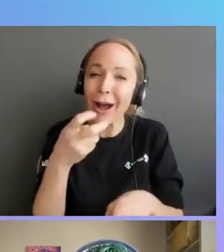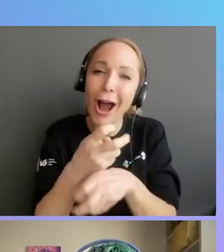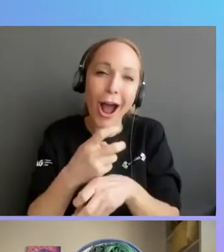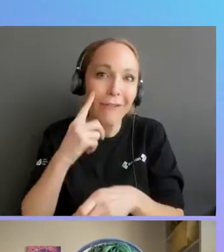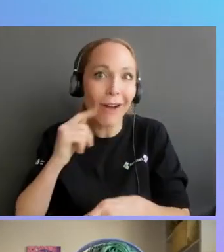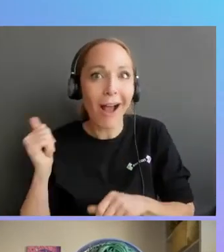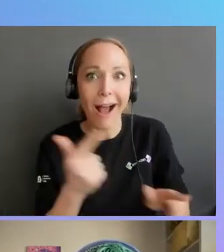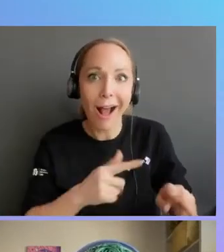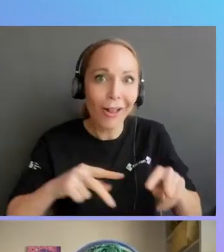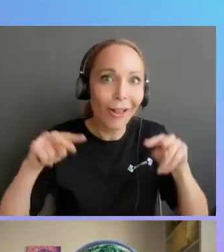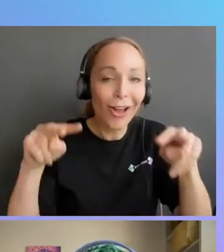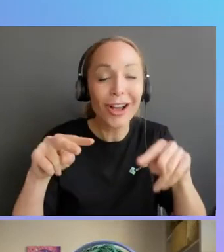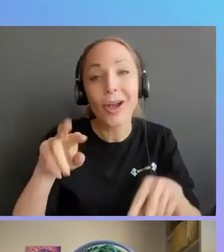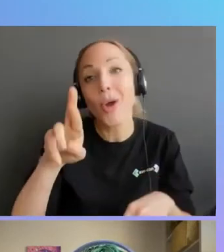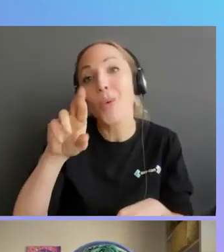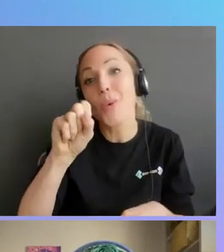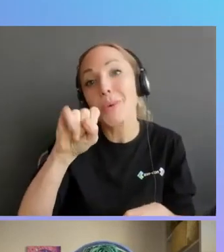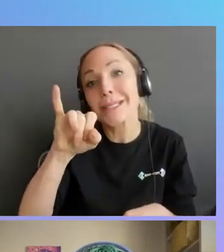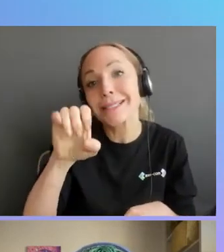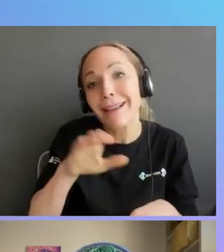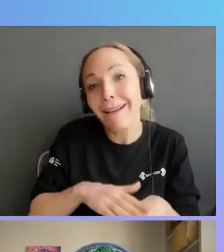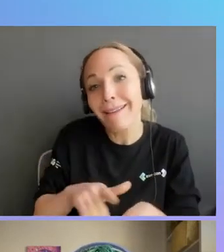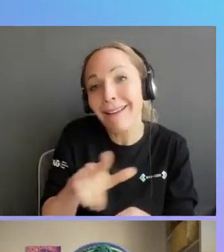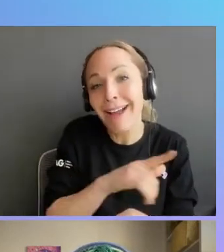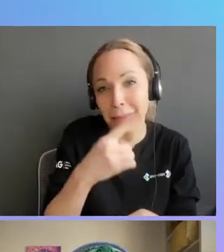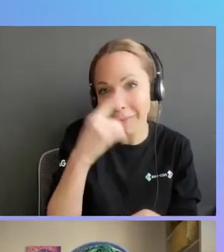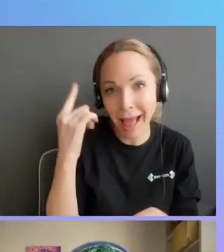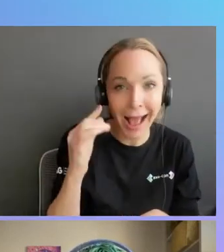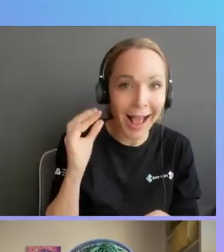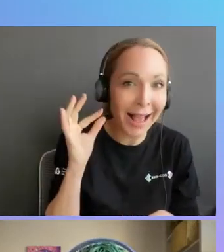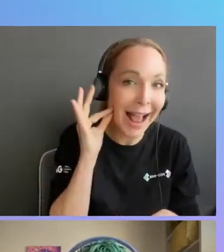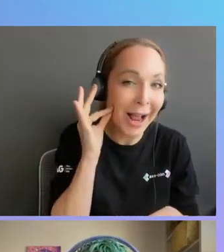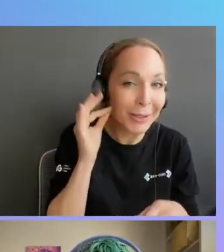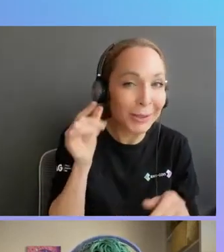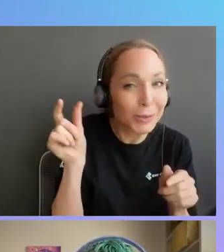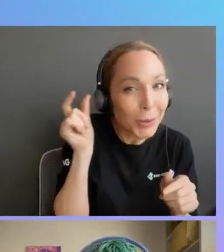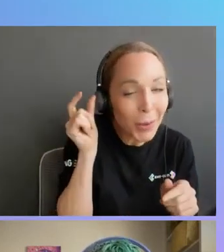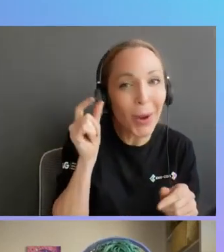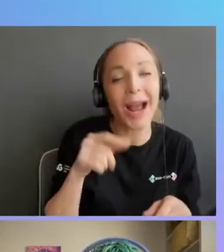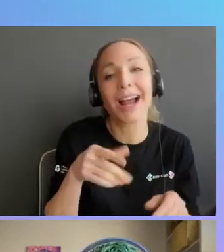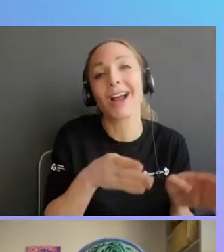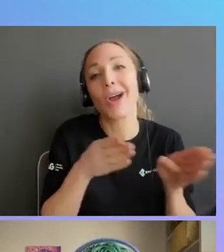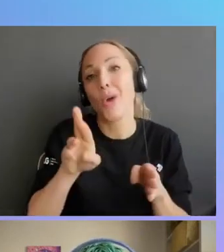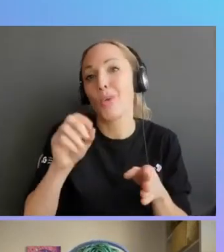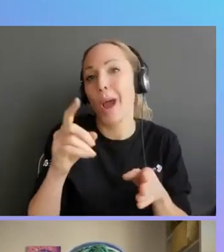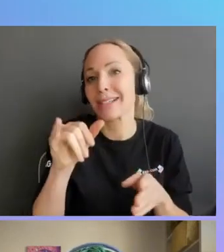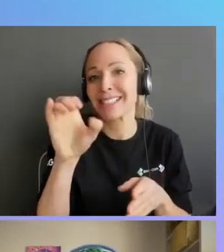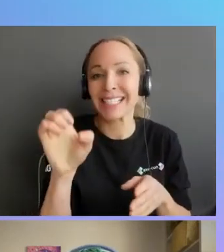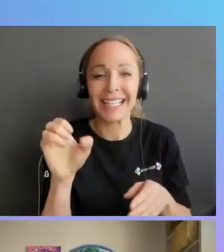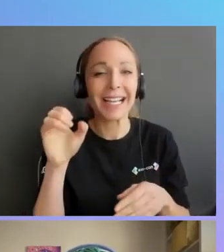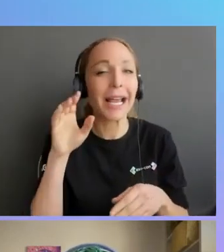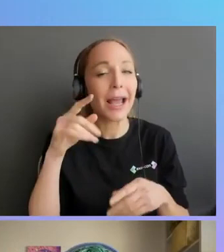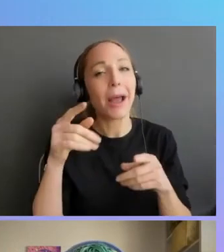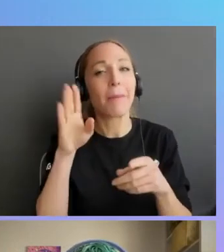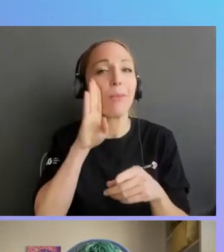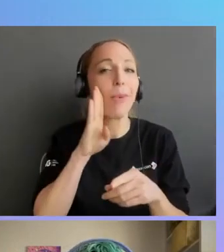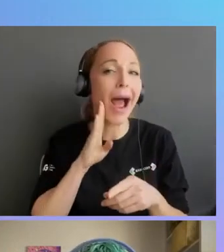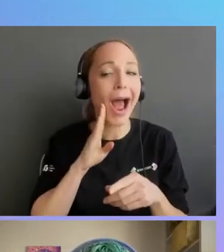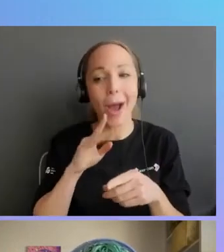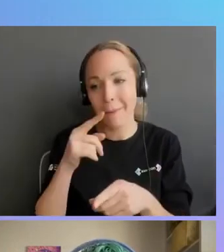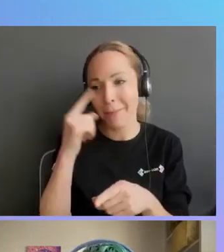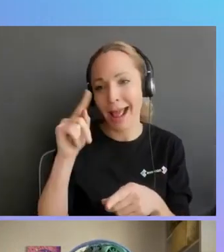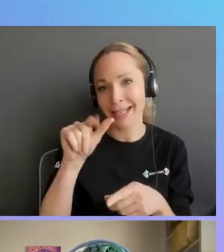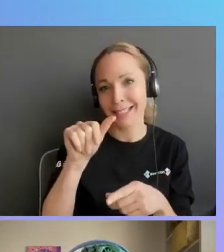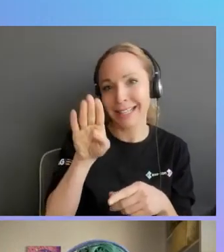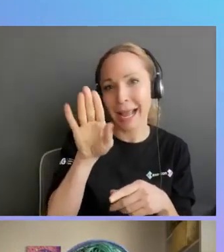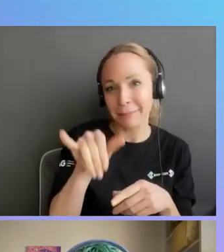black short hair cat. Roxy is in the middle. She's a tabby, a brown and black tabby with longer fur. And then Ruby is on the right,